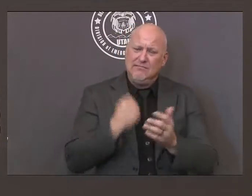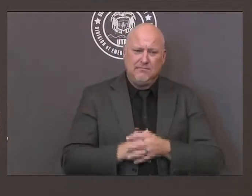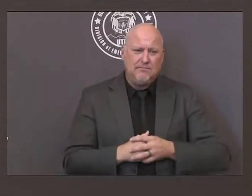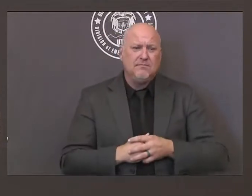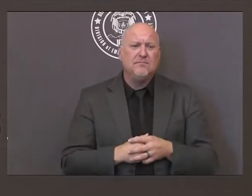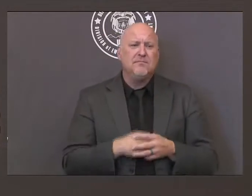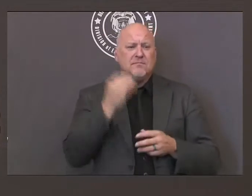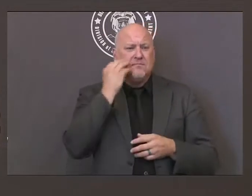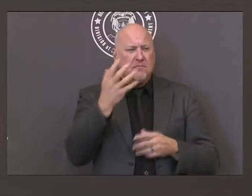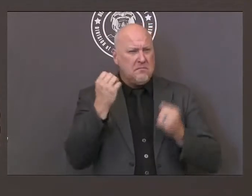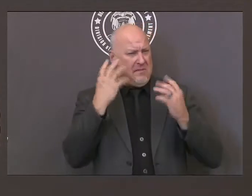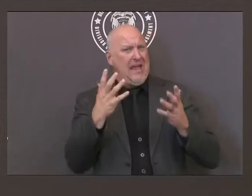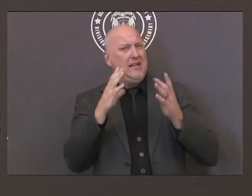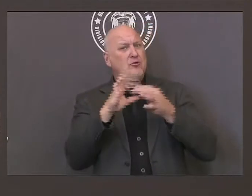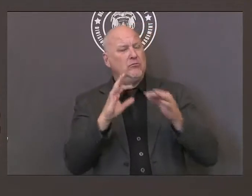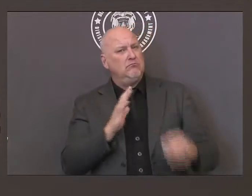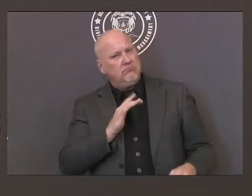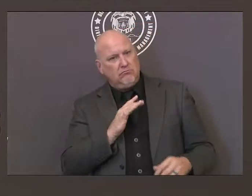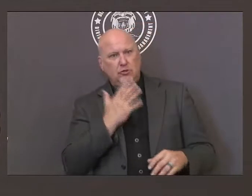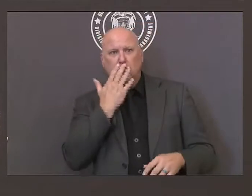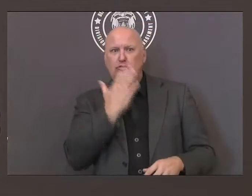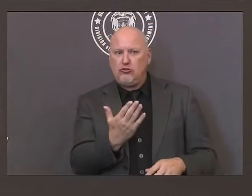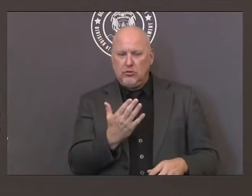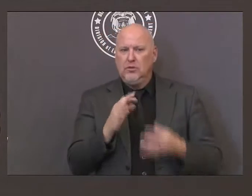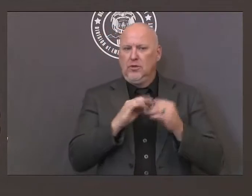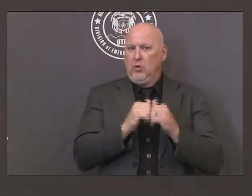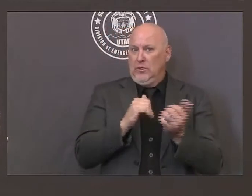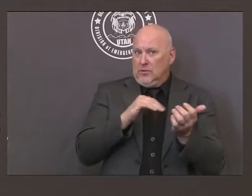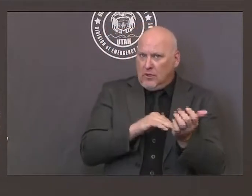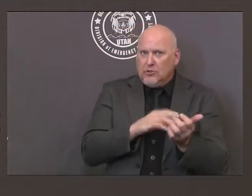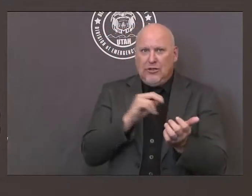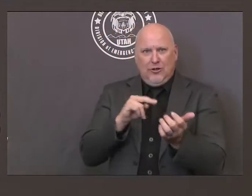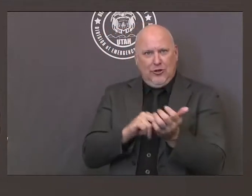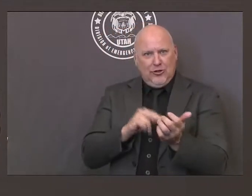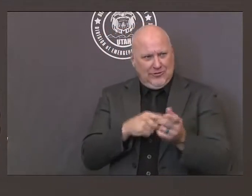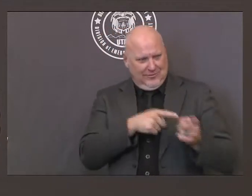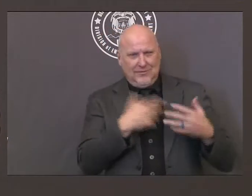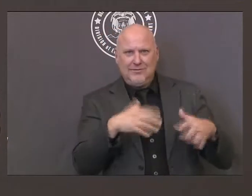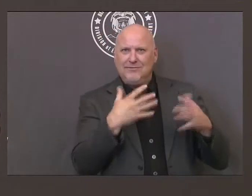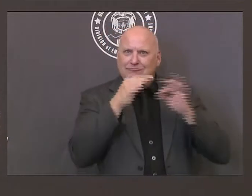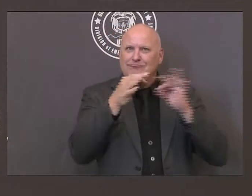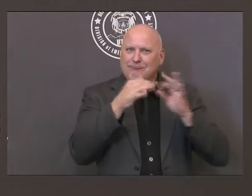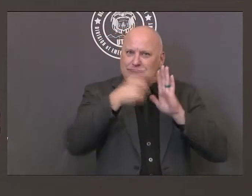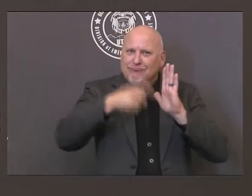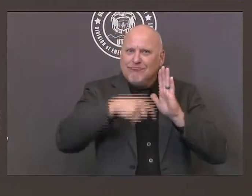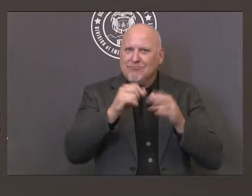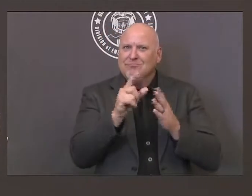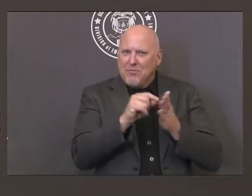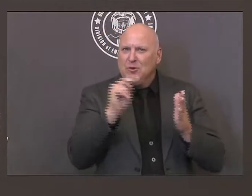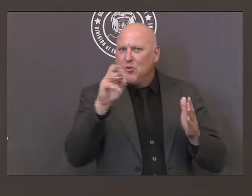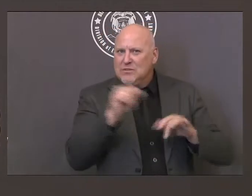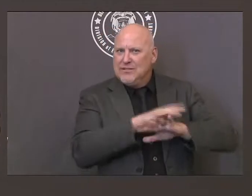stories, a lot of sad stories. And some of them have been related to the delay in care that people